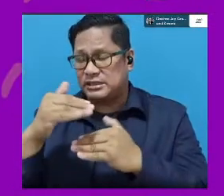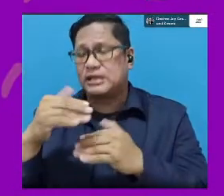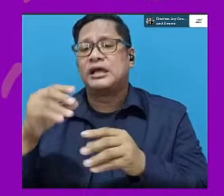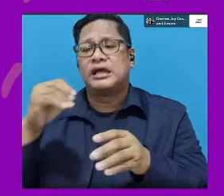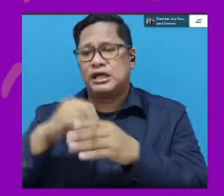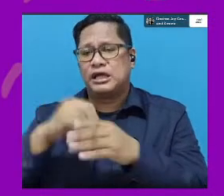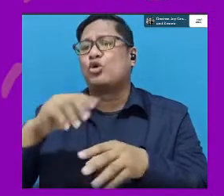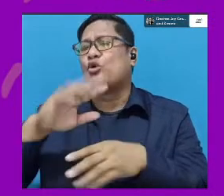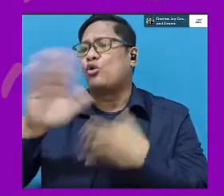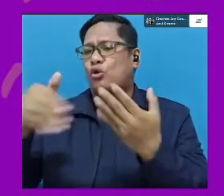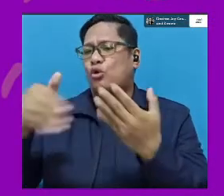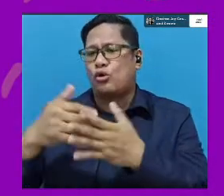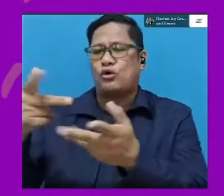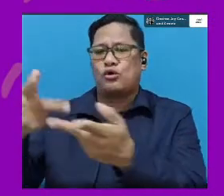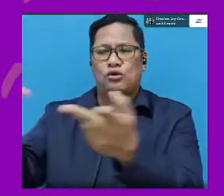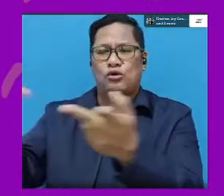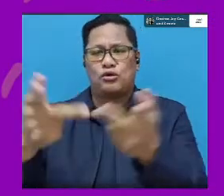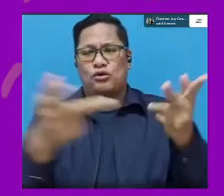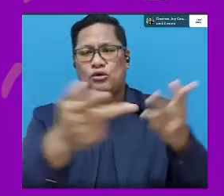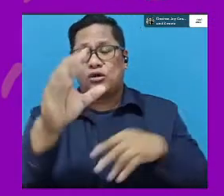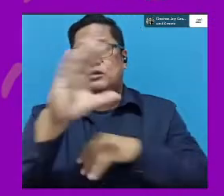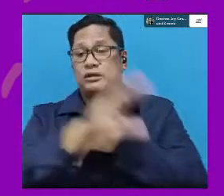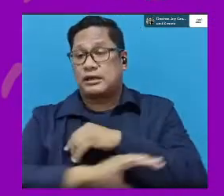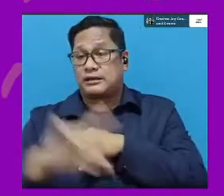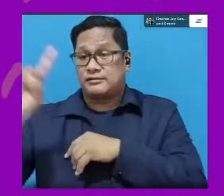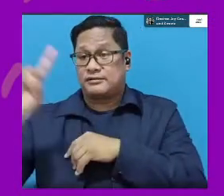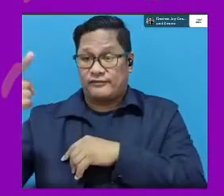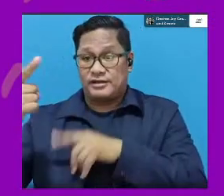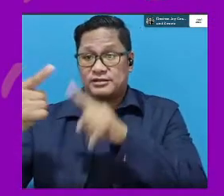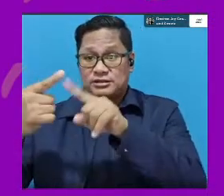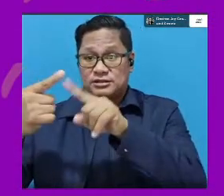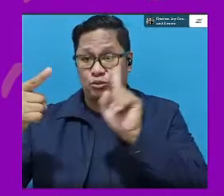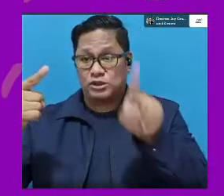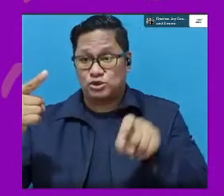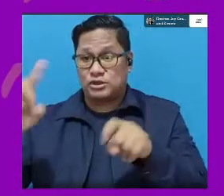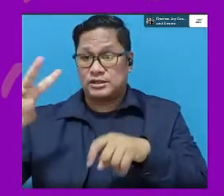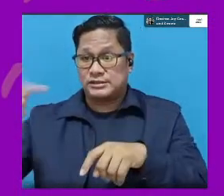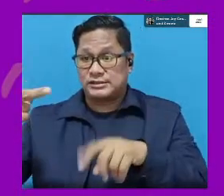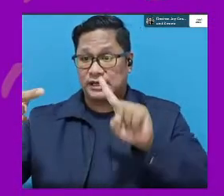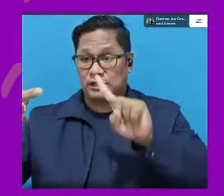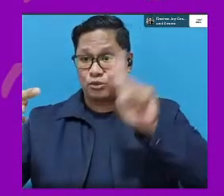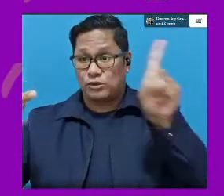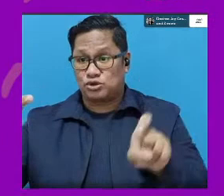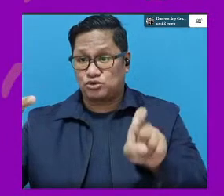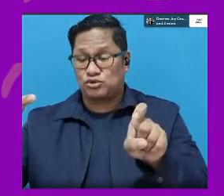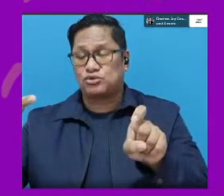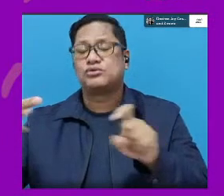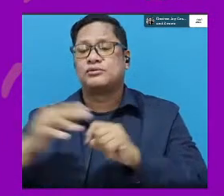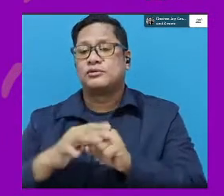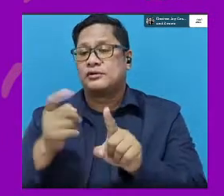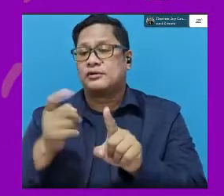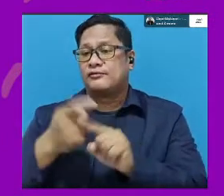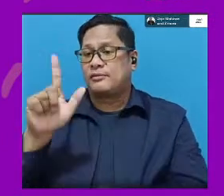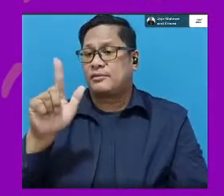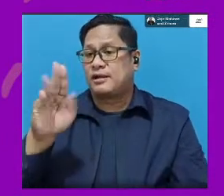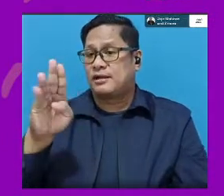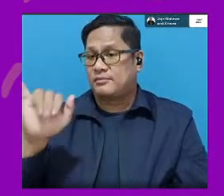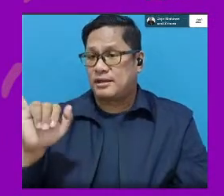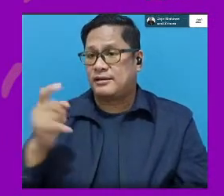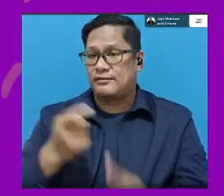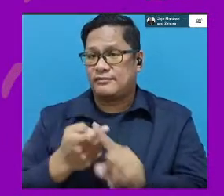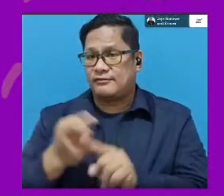country? So that's the first question. And the second is from Libby of Oxfam